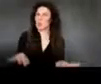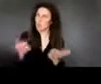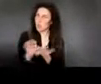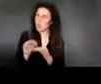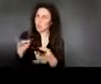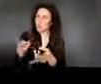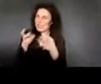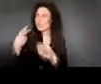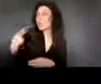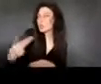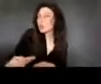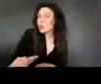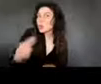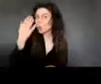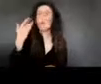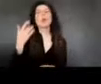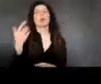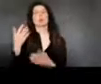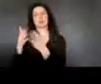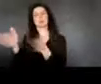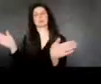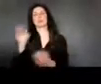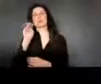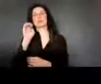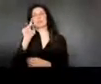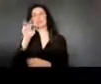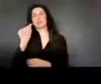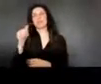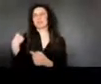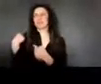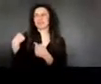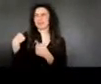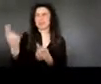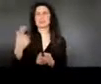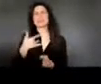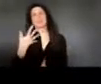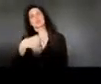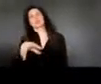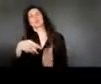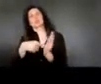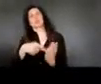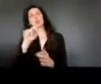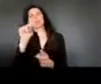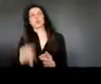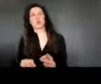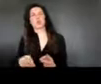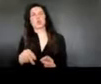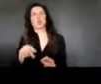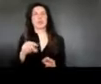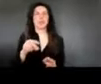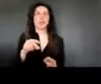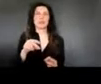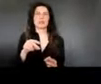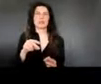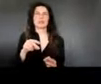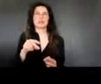a trend in sort of media representations of Detroit since 2008, and